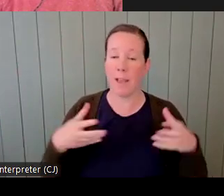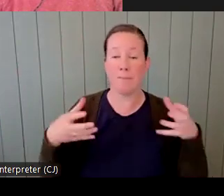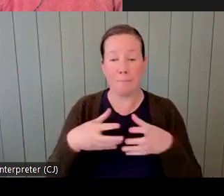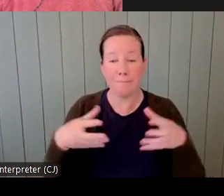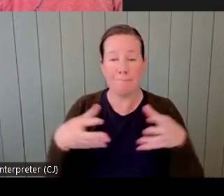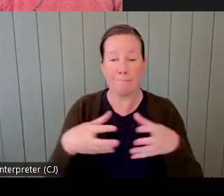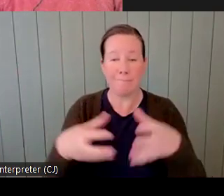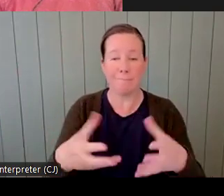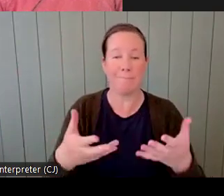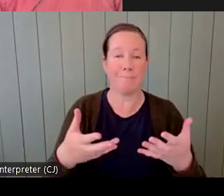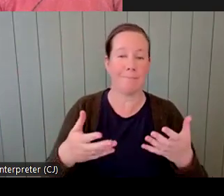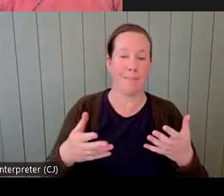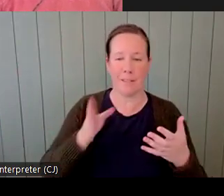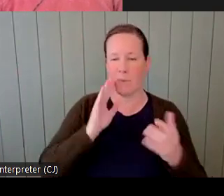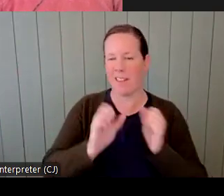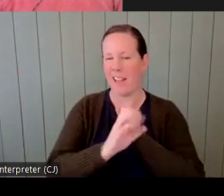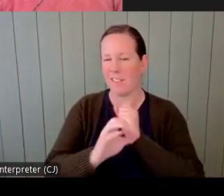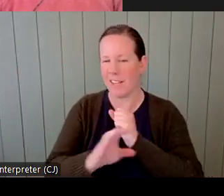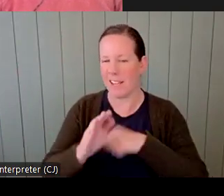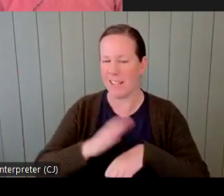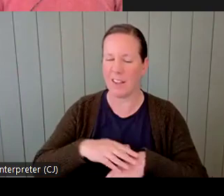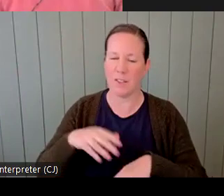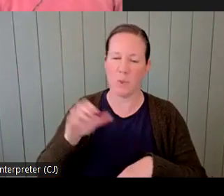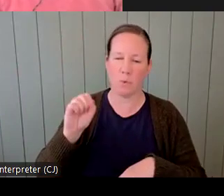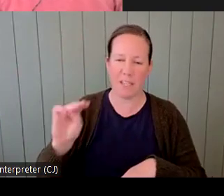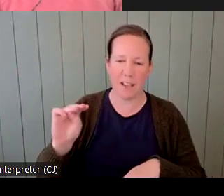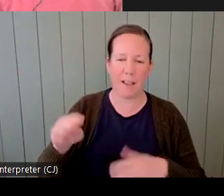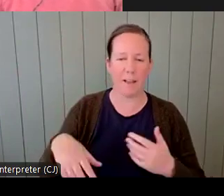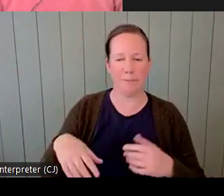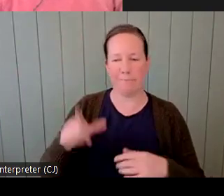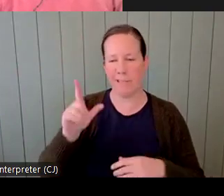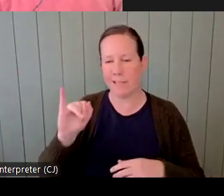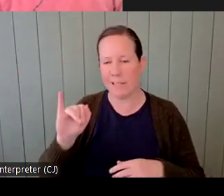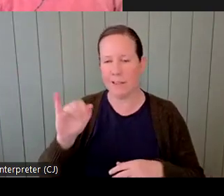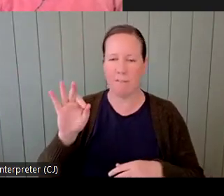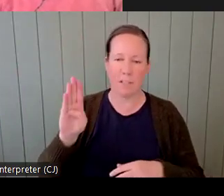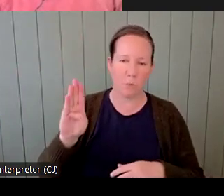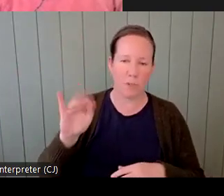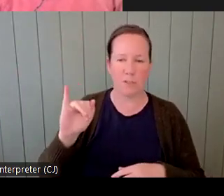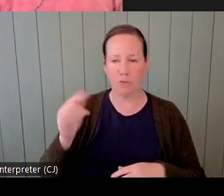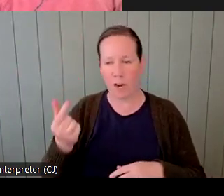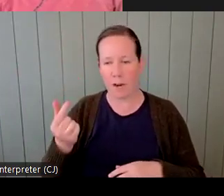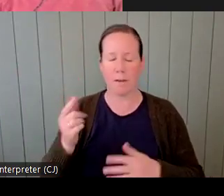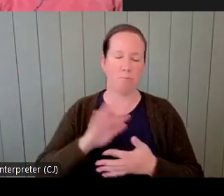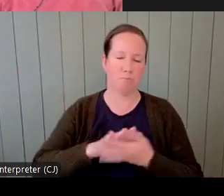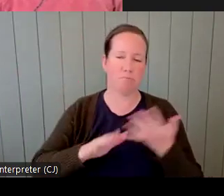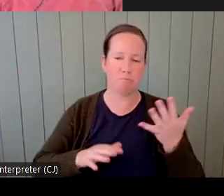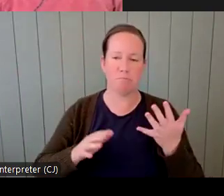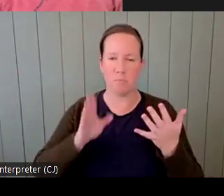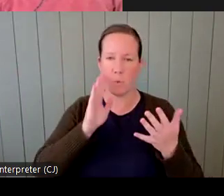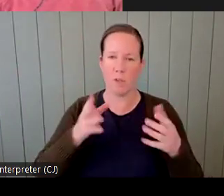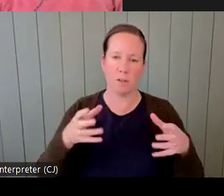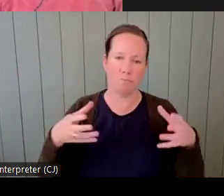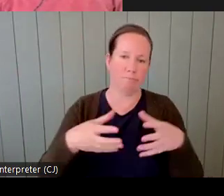LinkedIn and Facebook and Instagram. So on social media, folks will be able to see what kind of online events we're gonna be